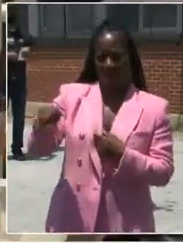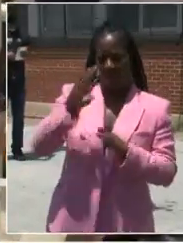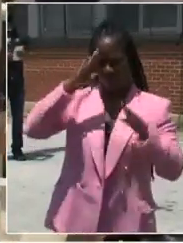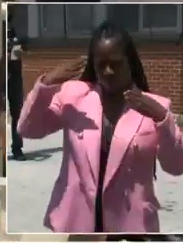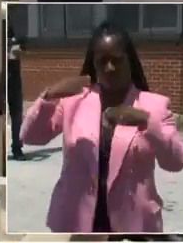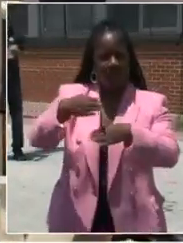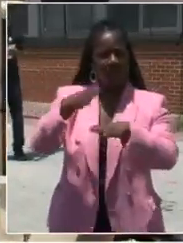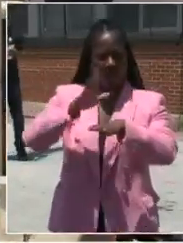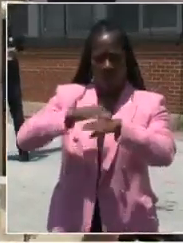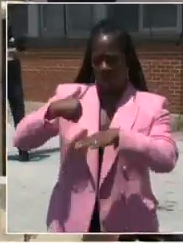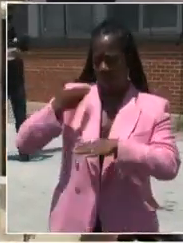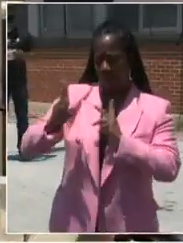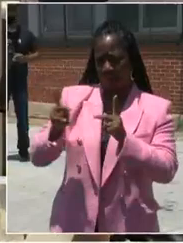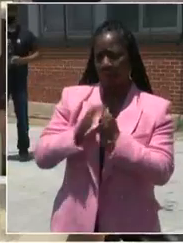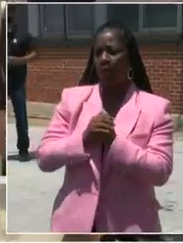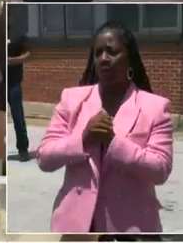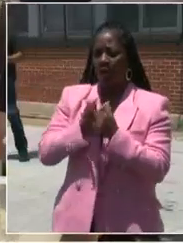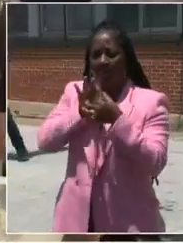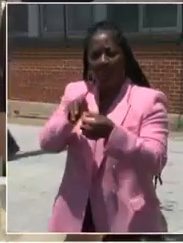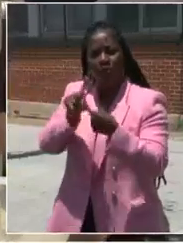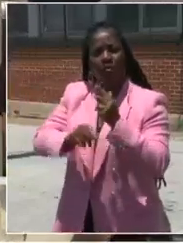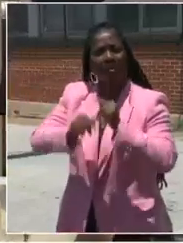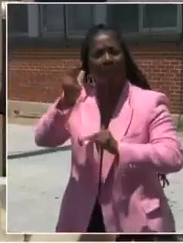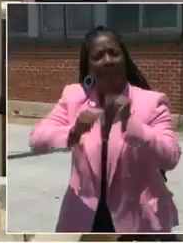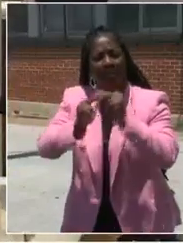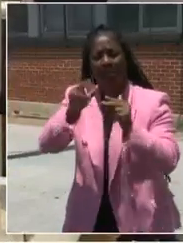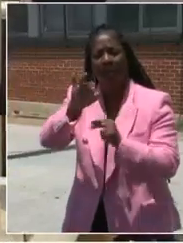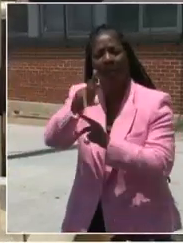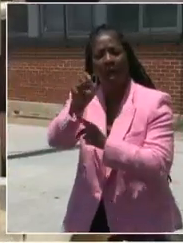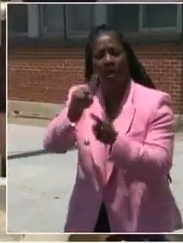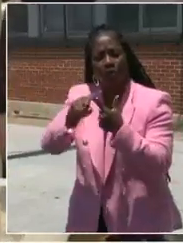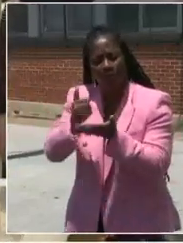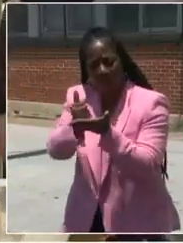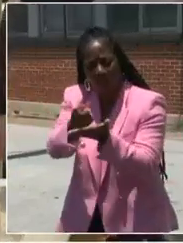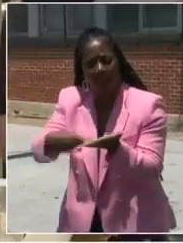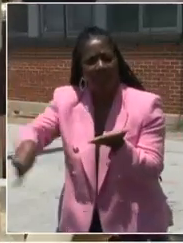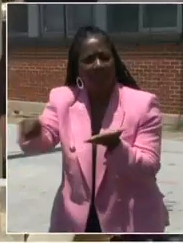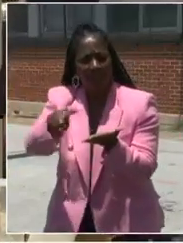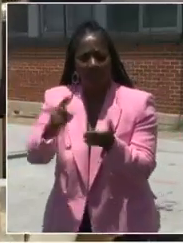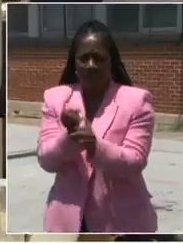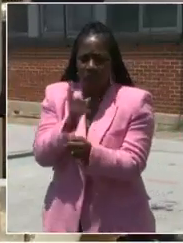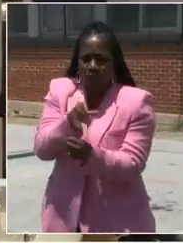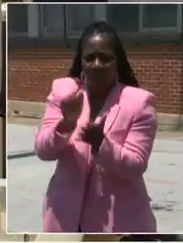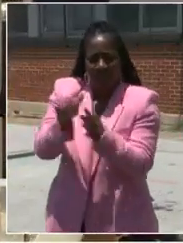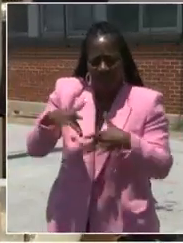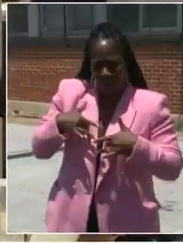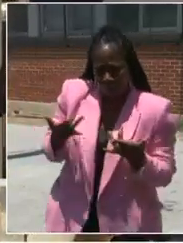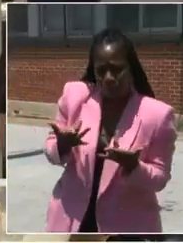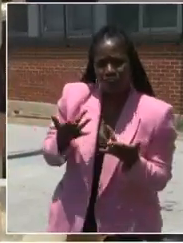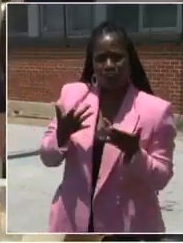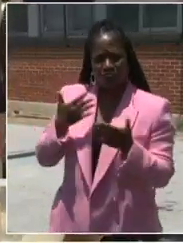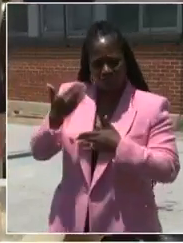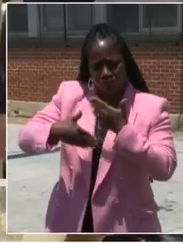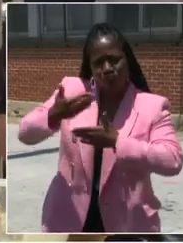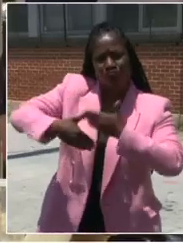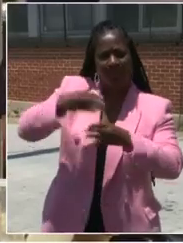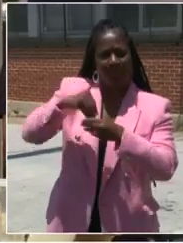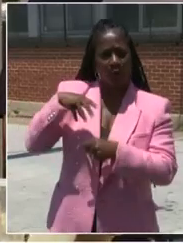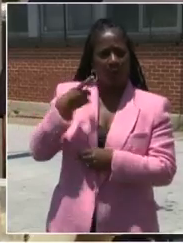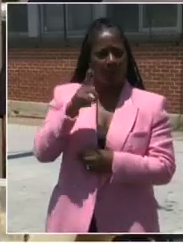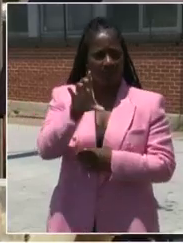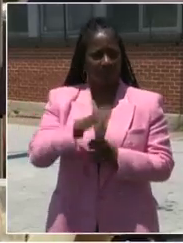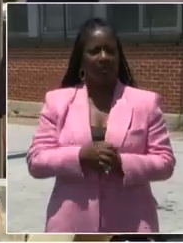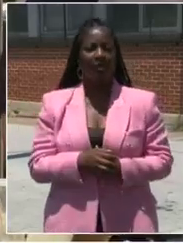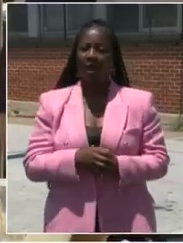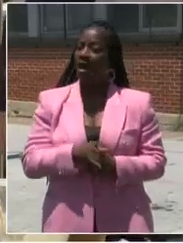the building blocks that will help them thrive in Washington, D.C. So I want to thank